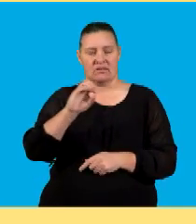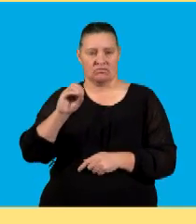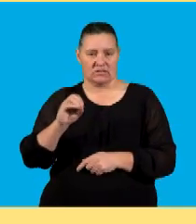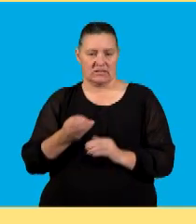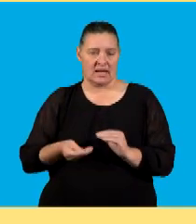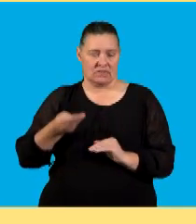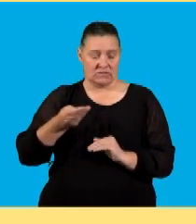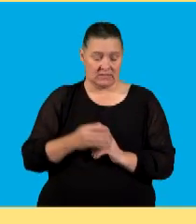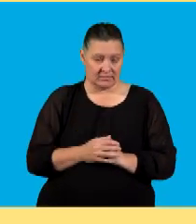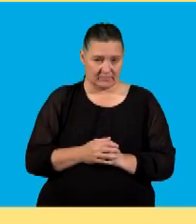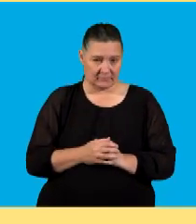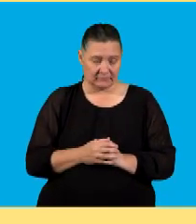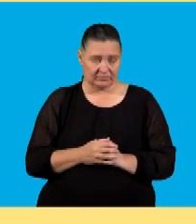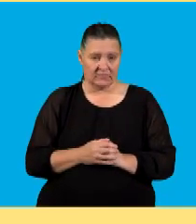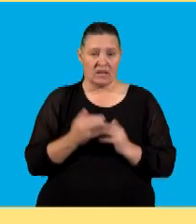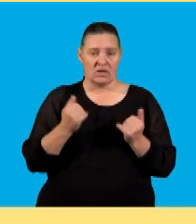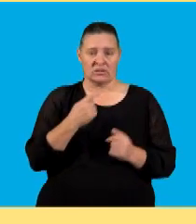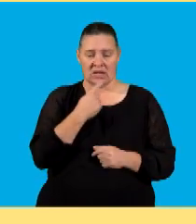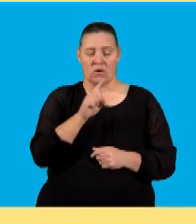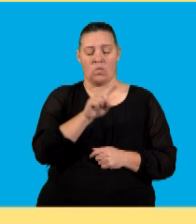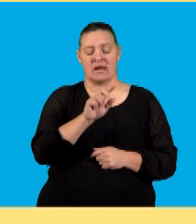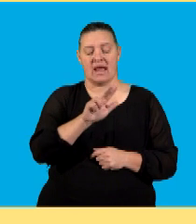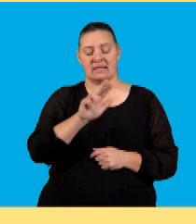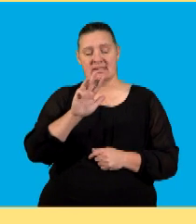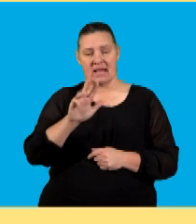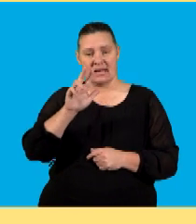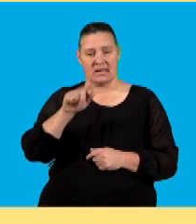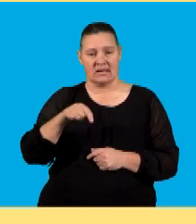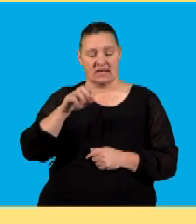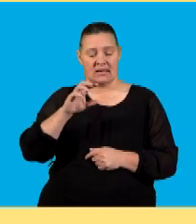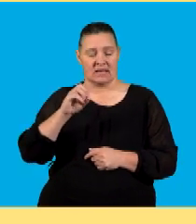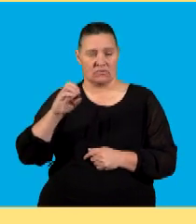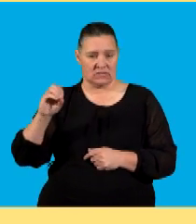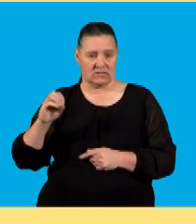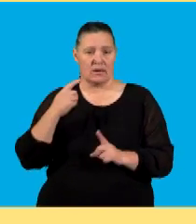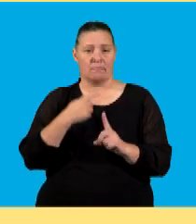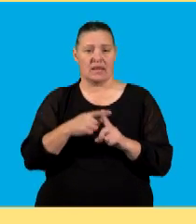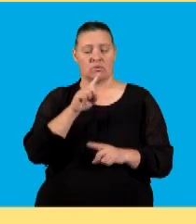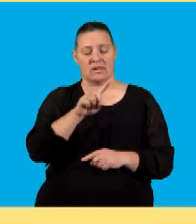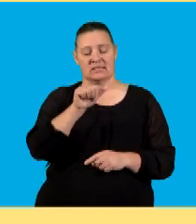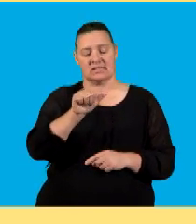16,500. Then we will now say 189,000 plus